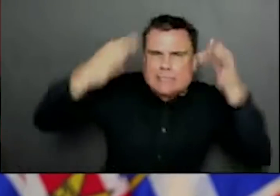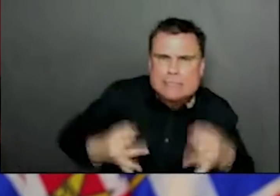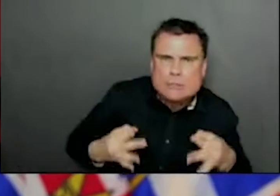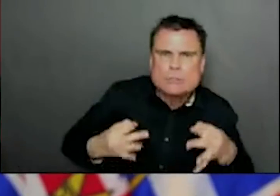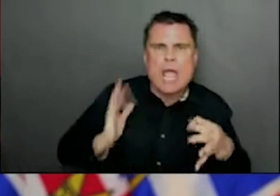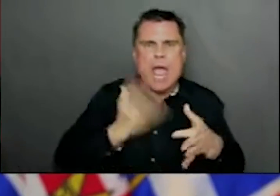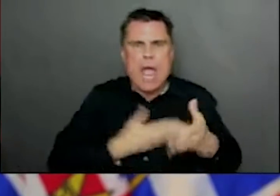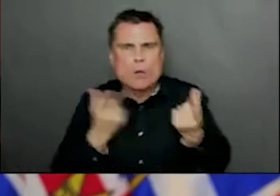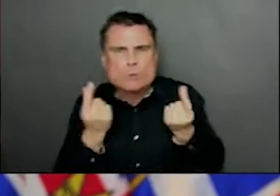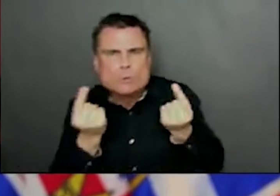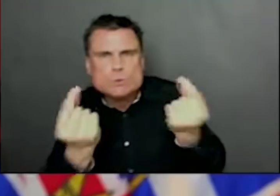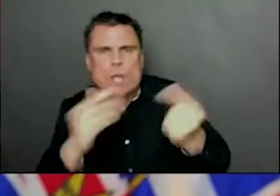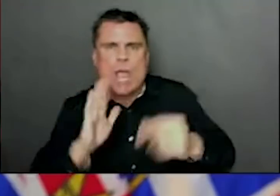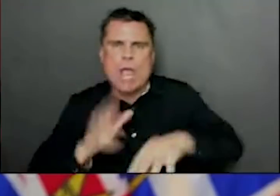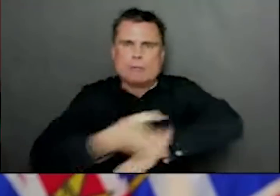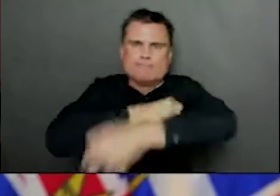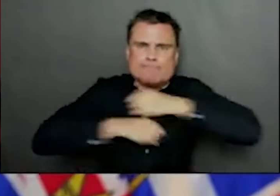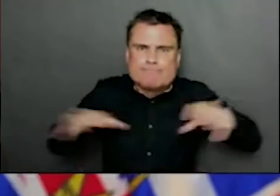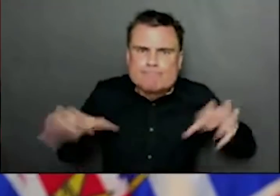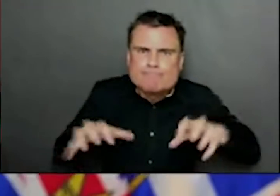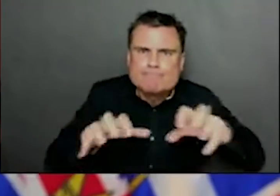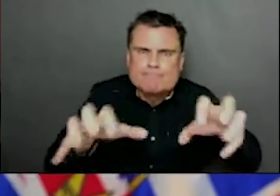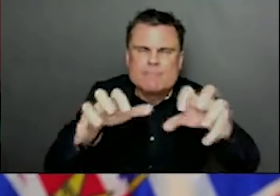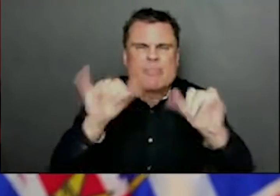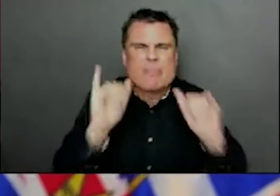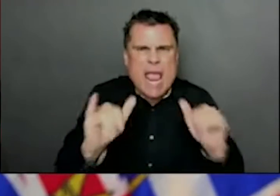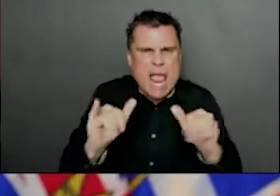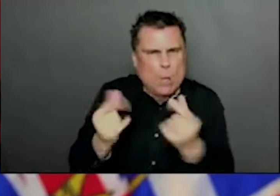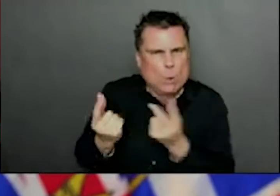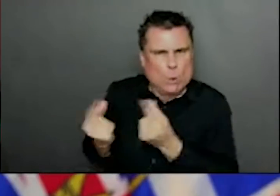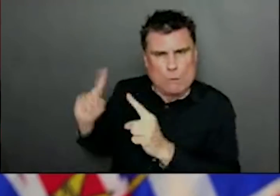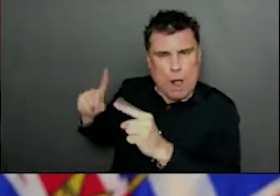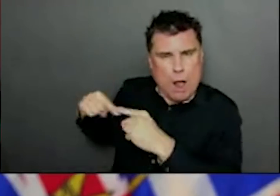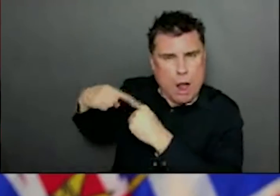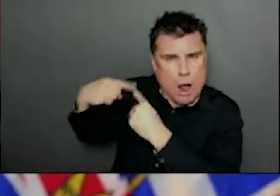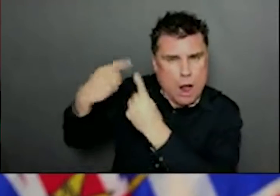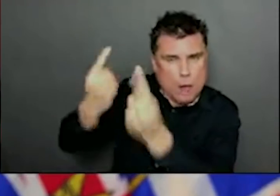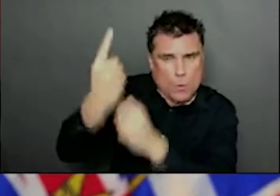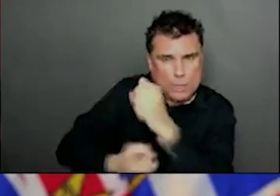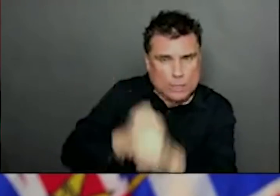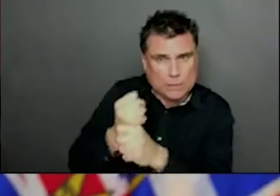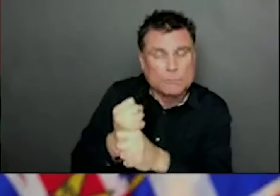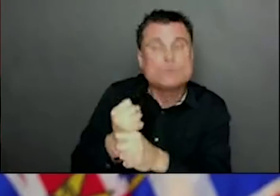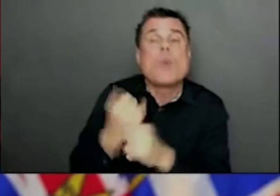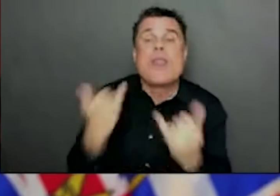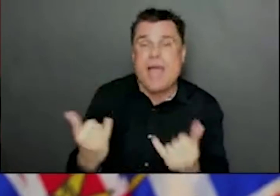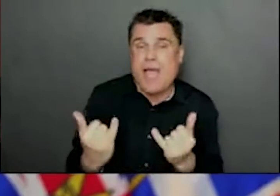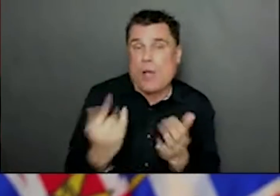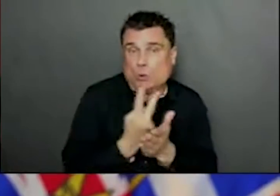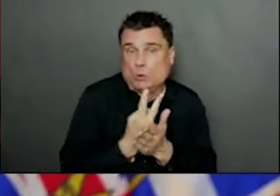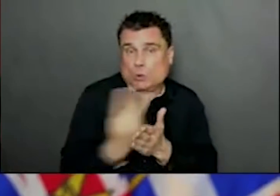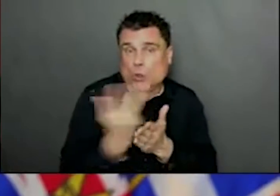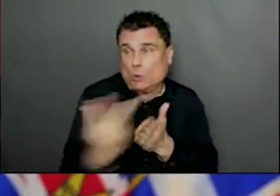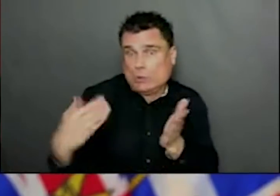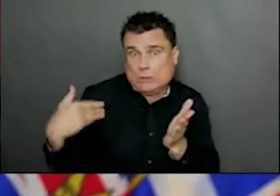doing collectively. Over the past few weeks, we have been trying to